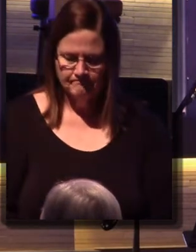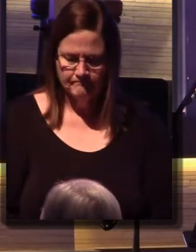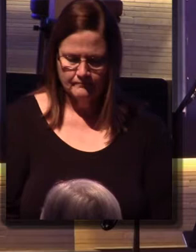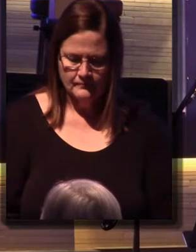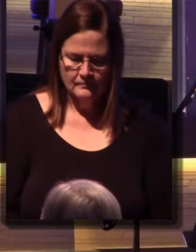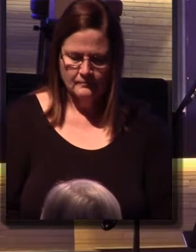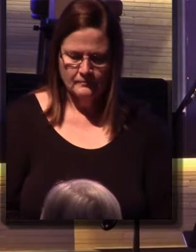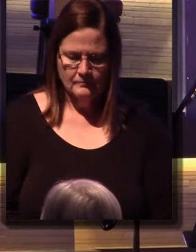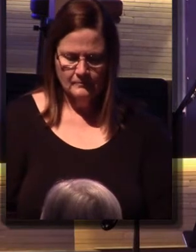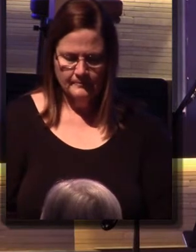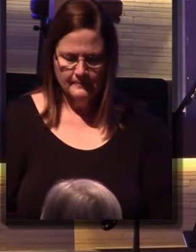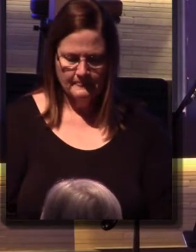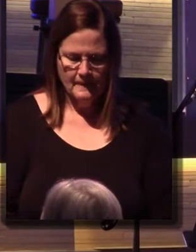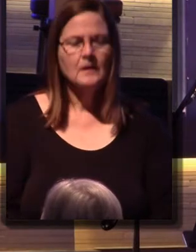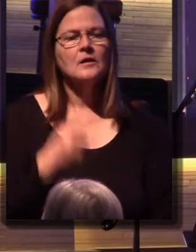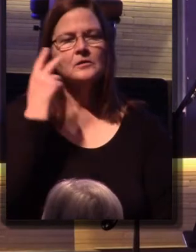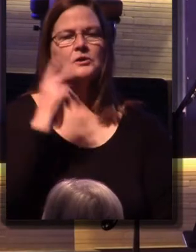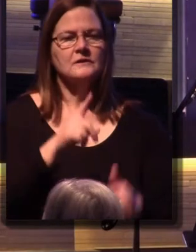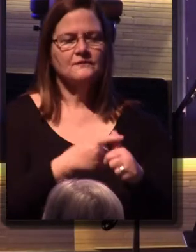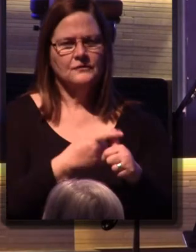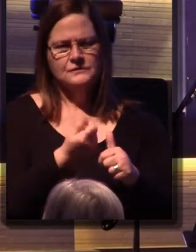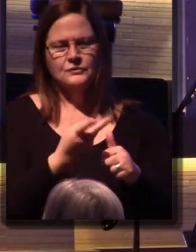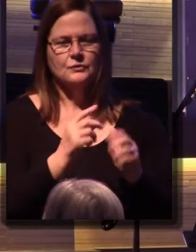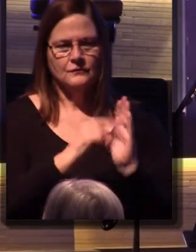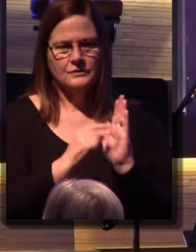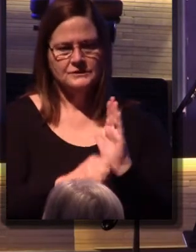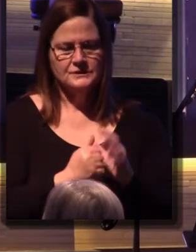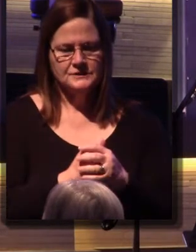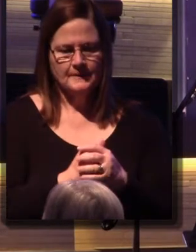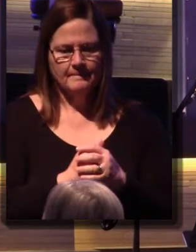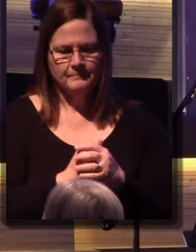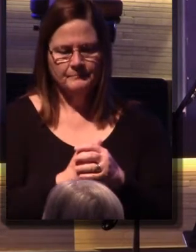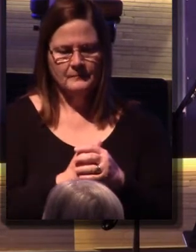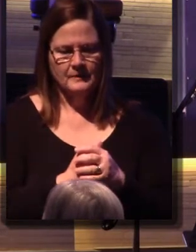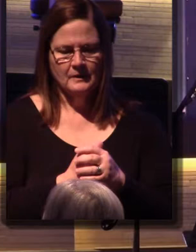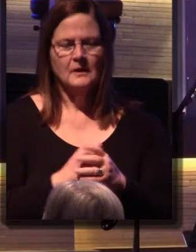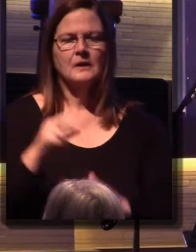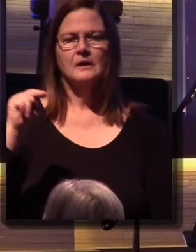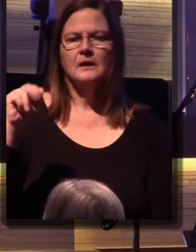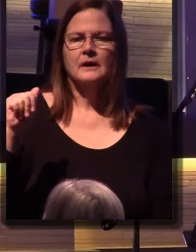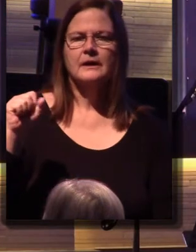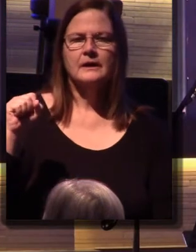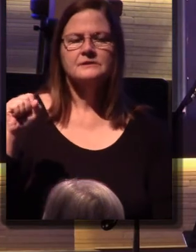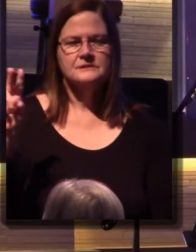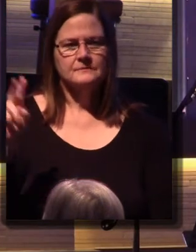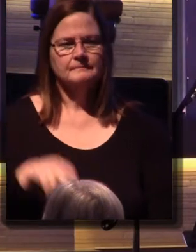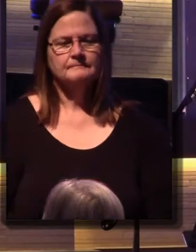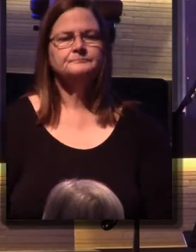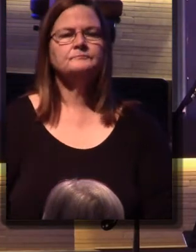prideful kings. And so look with me, if you will, at the opening verses. You'll notice that, at least in the New American